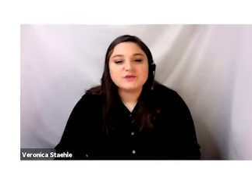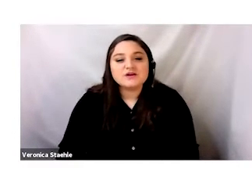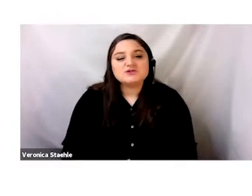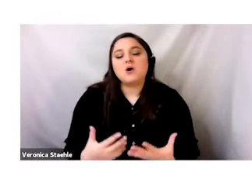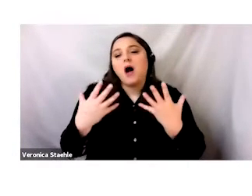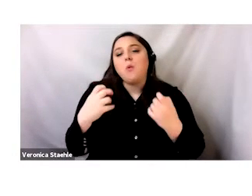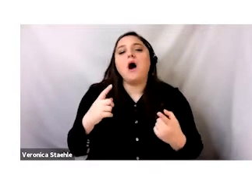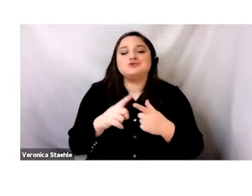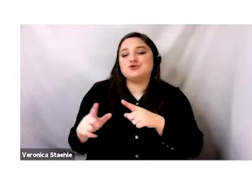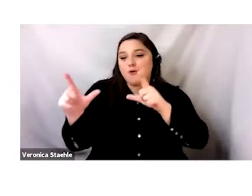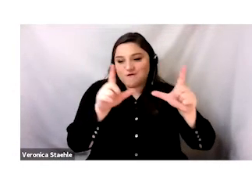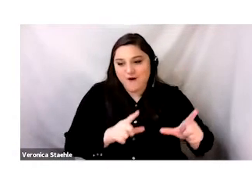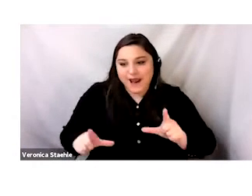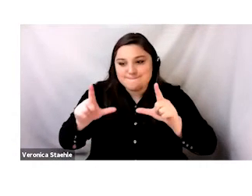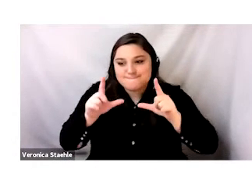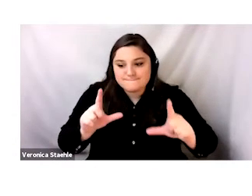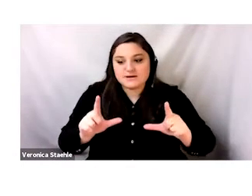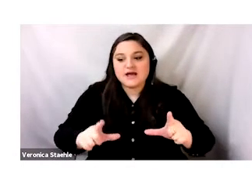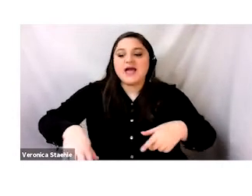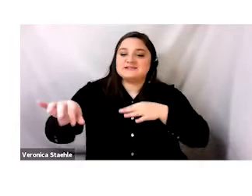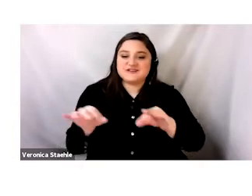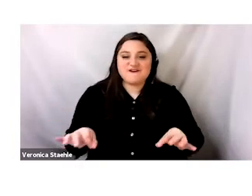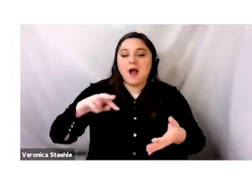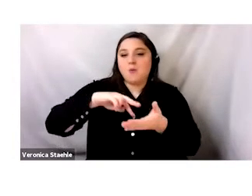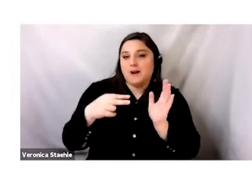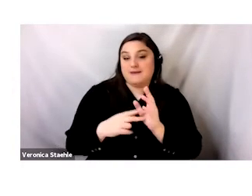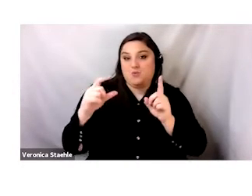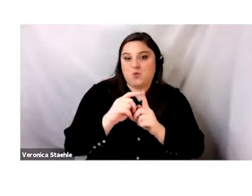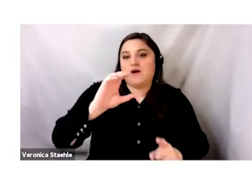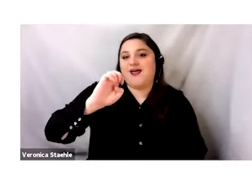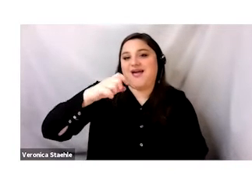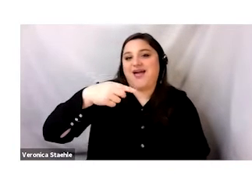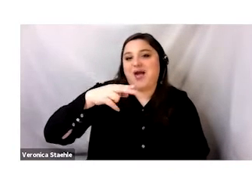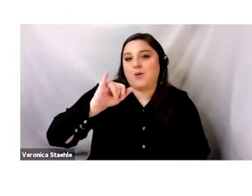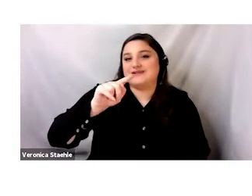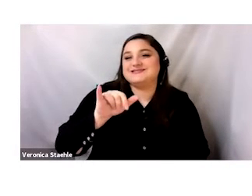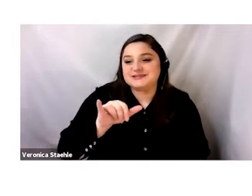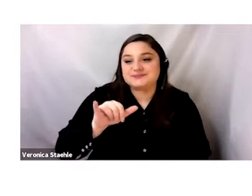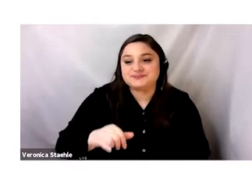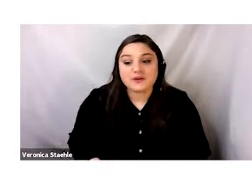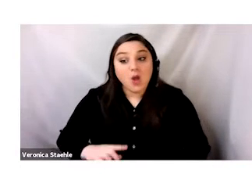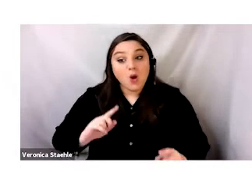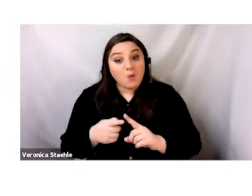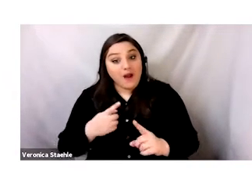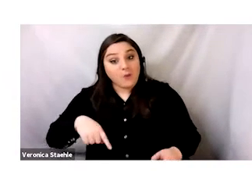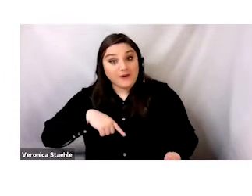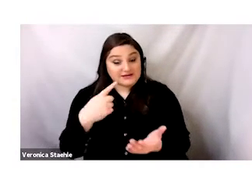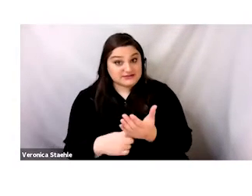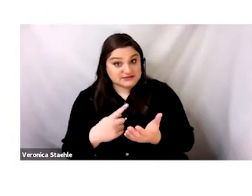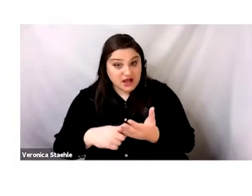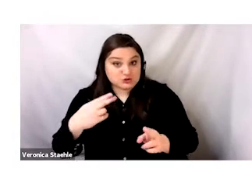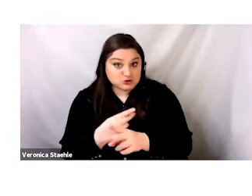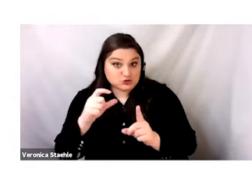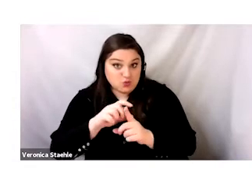probably heard it several times, but I want to let you understand what I mean when I say equity. When we talk about equity at Creative Reaction Lab, we